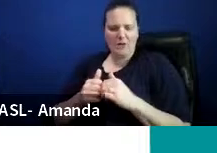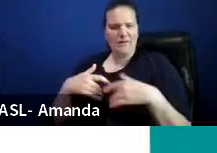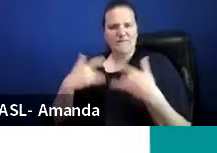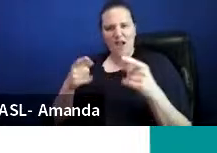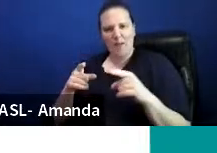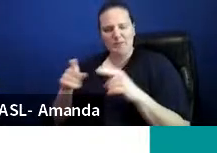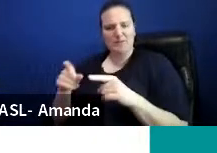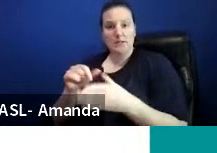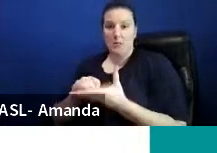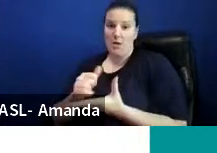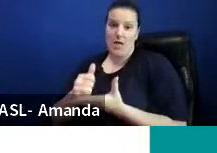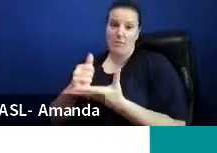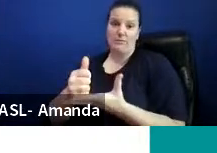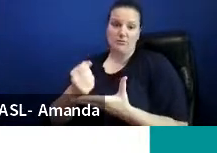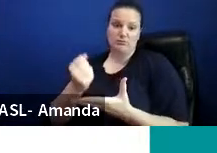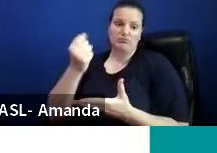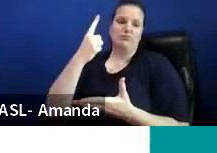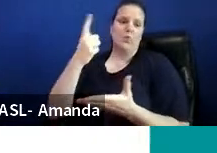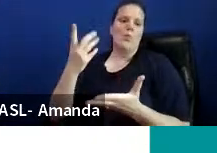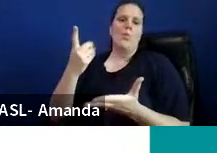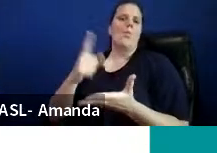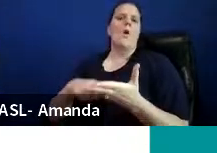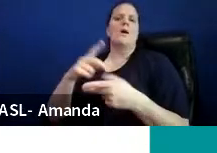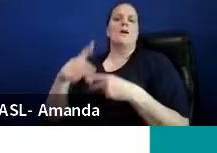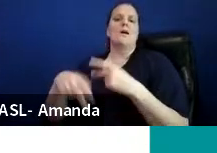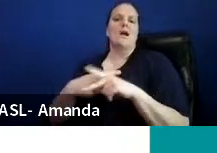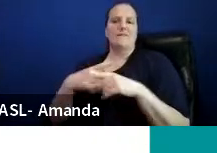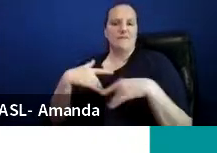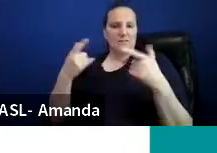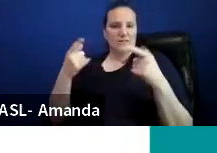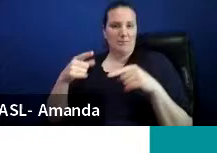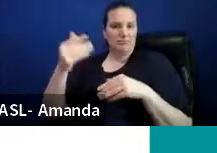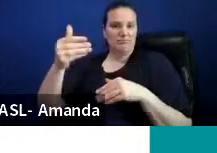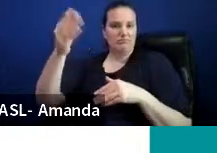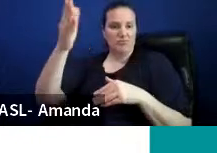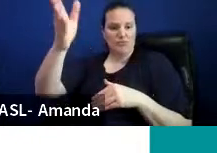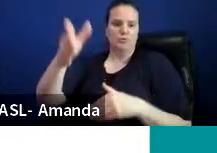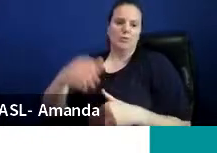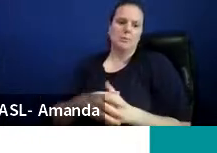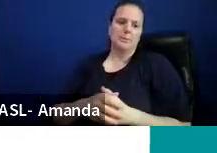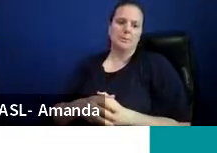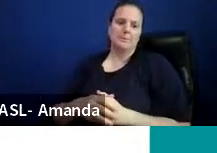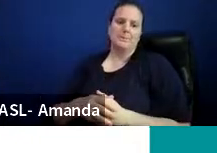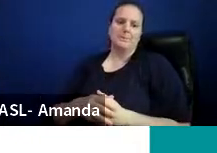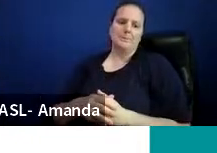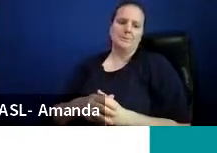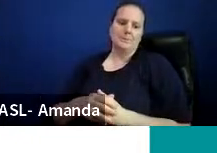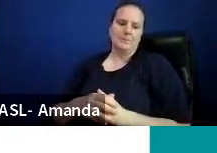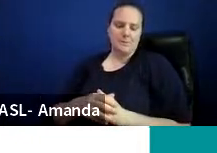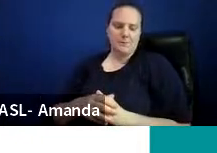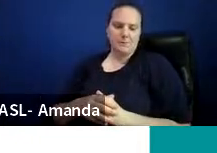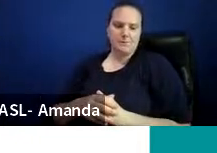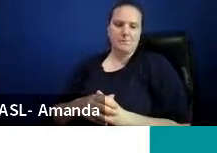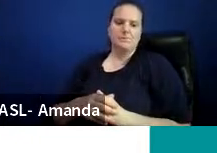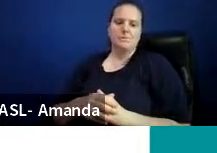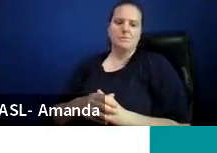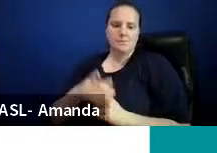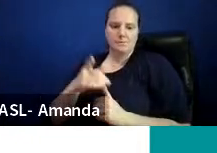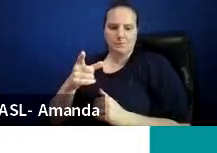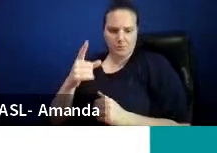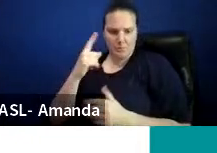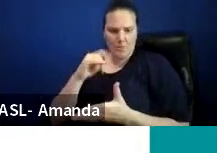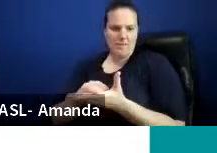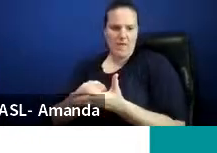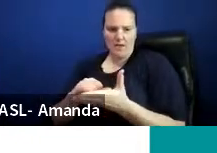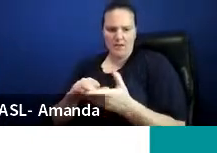us to inform what kind of events we offer in the future. An example could be that, now understanding that